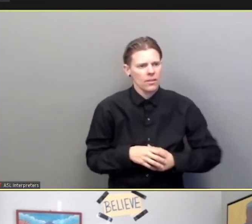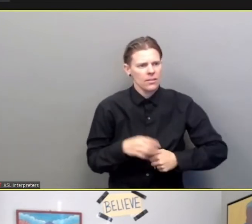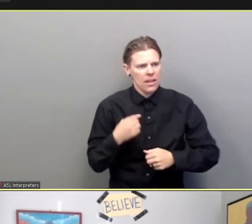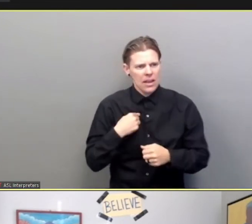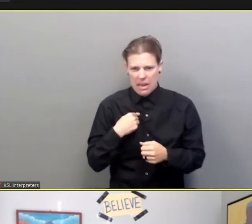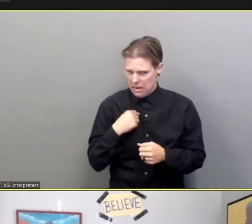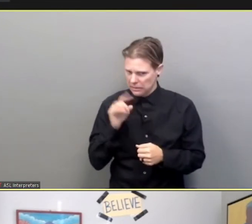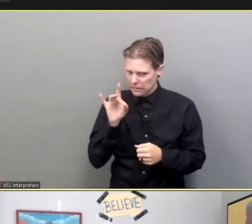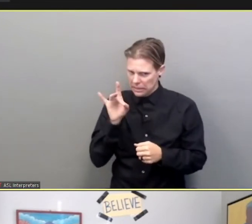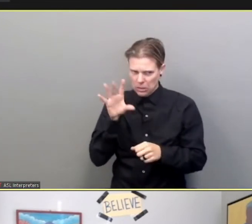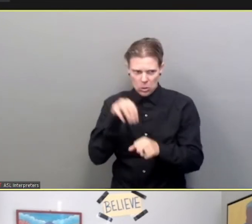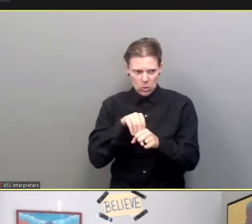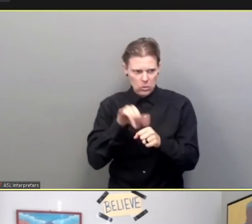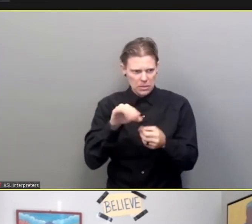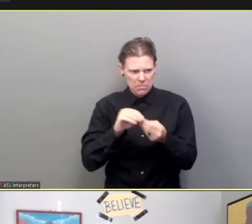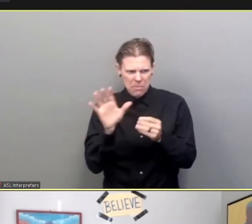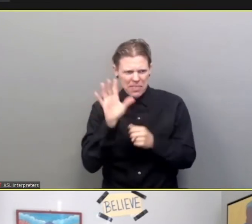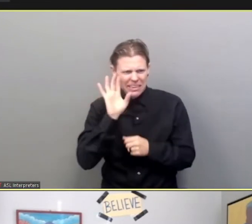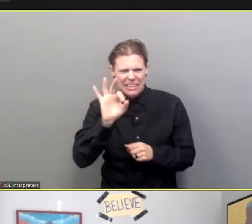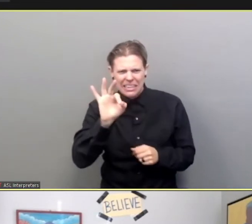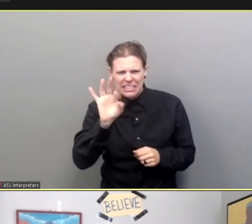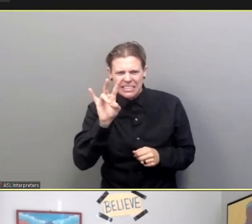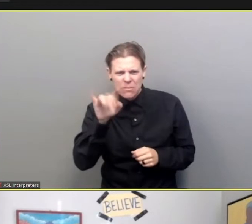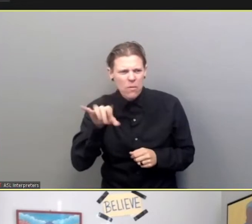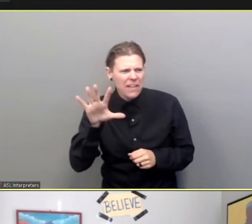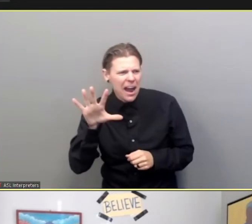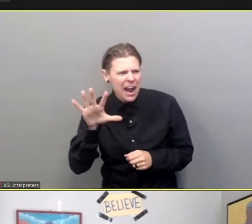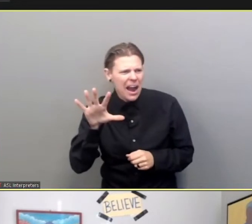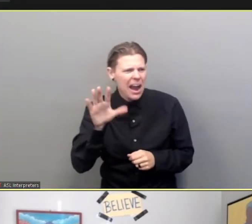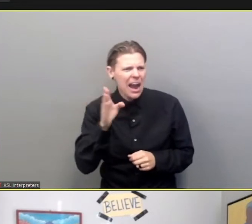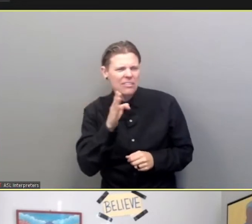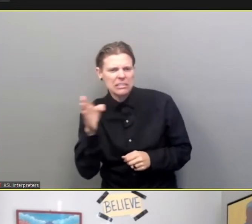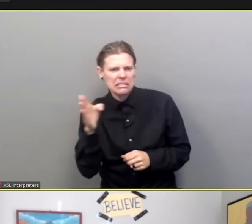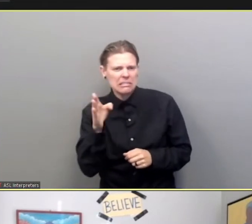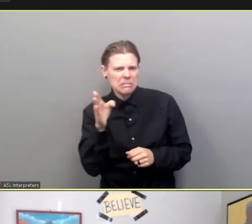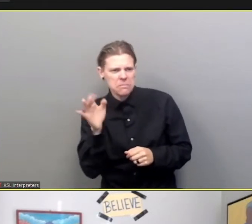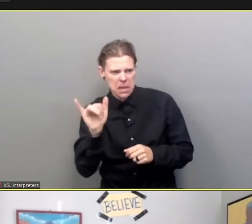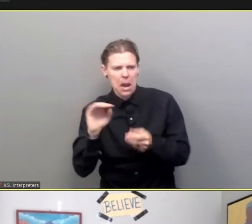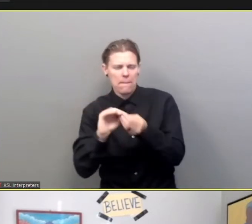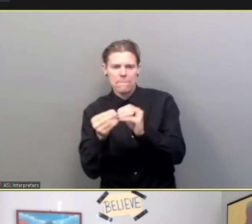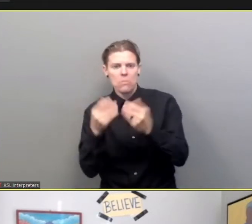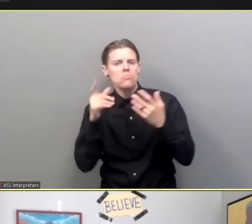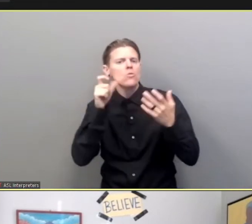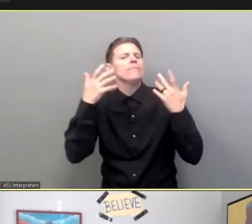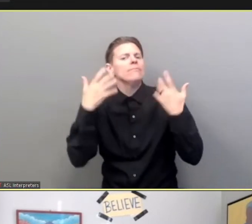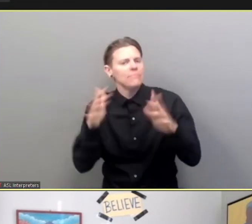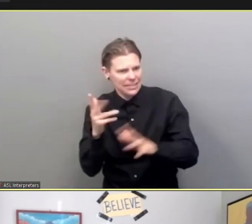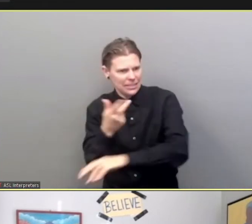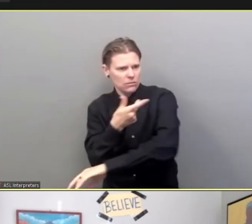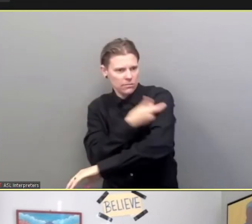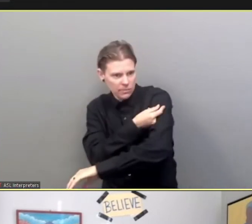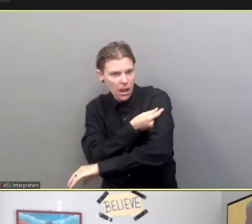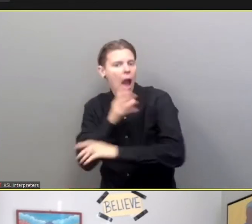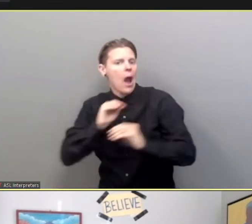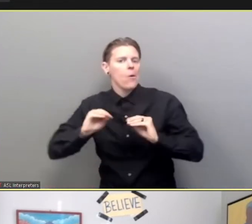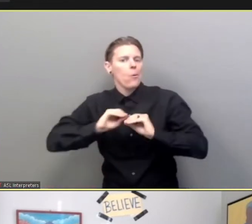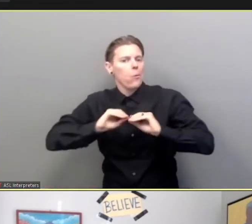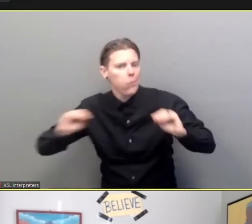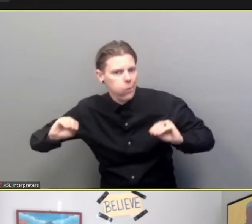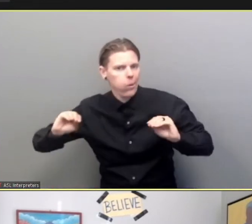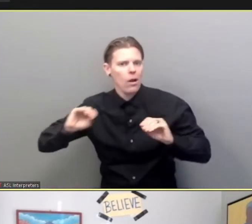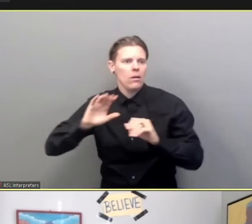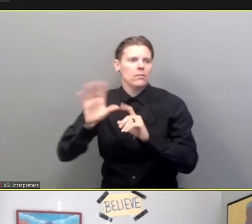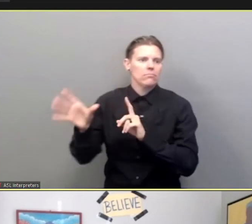to 98.5% of vaccinated people who have not gotten a COVID infection. But there's no question that